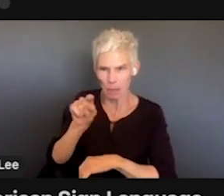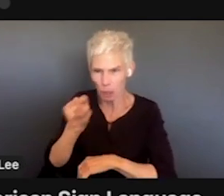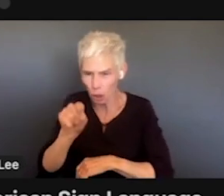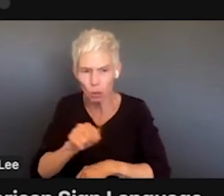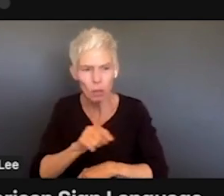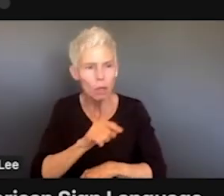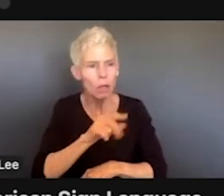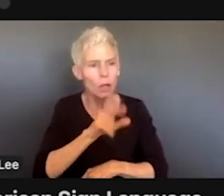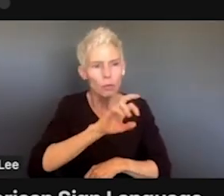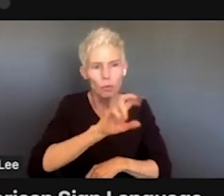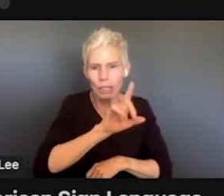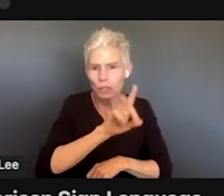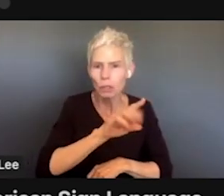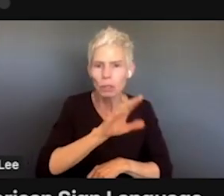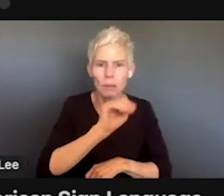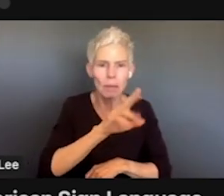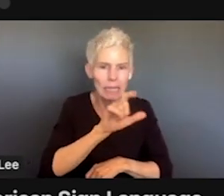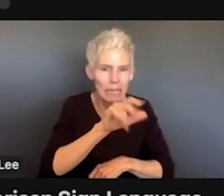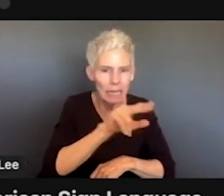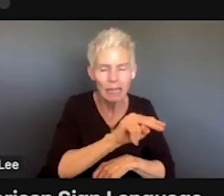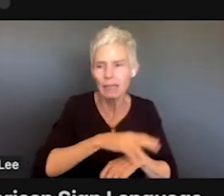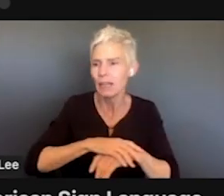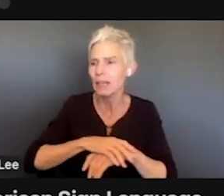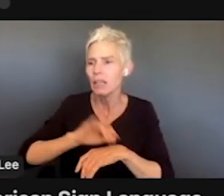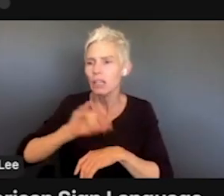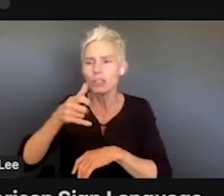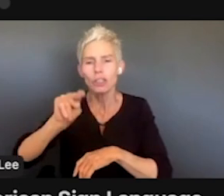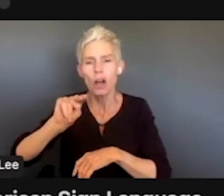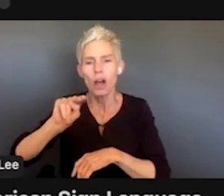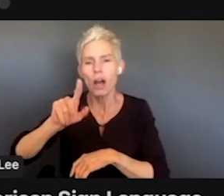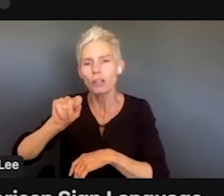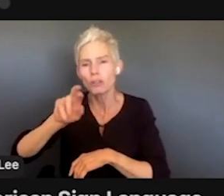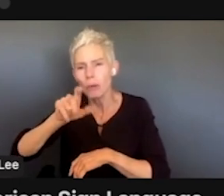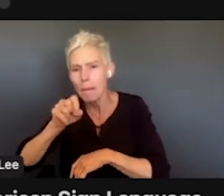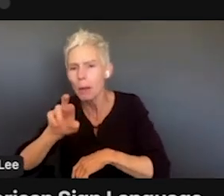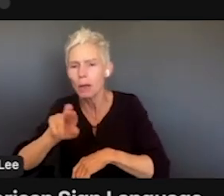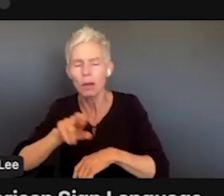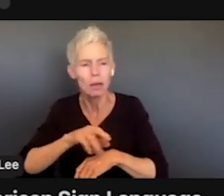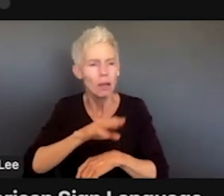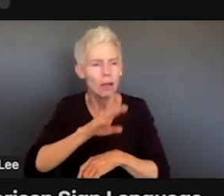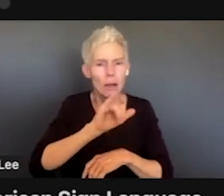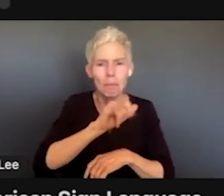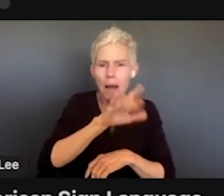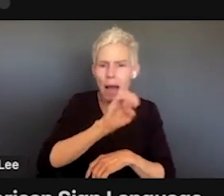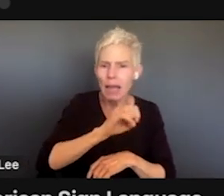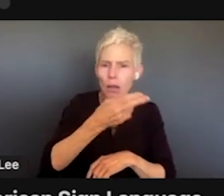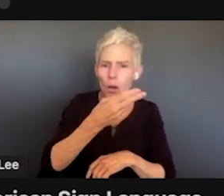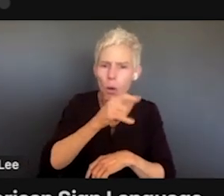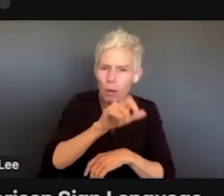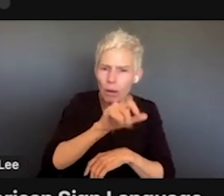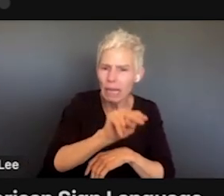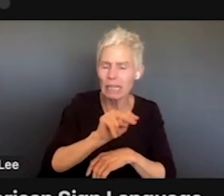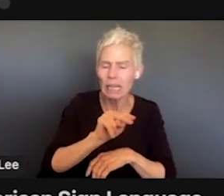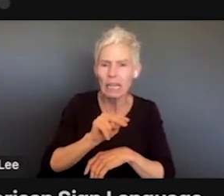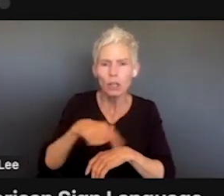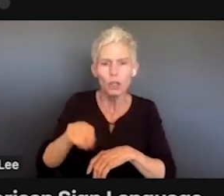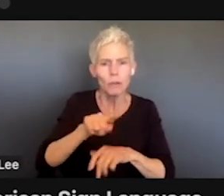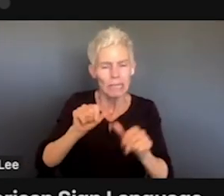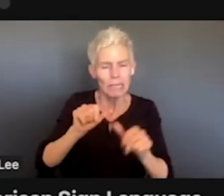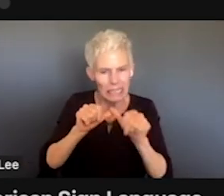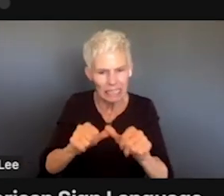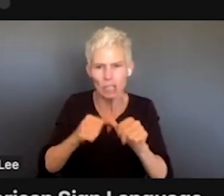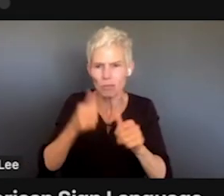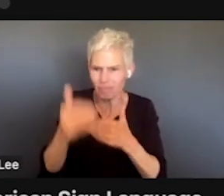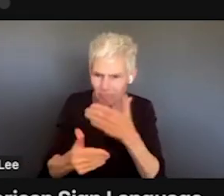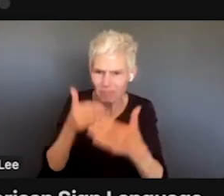John Draper, Mike Hogan. But you and Richard have been driving this focus on crisis and helping us stay